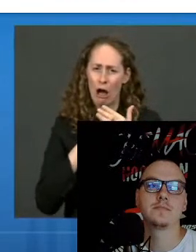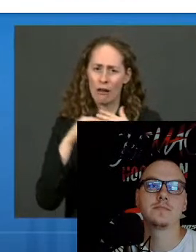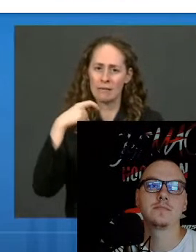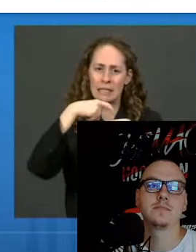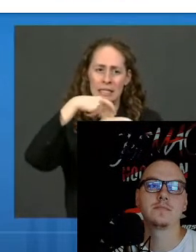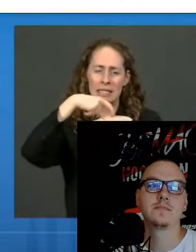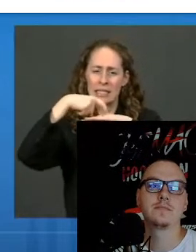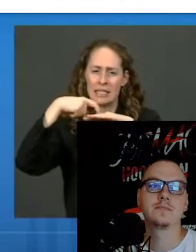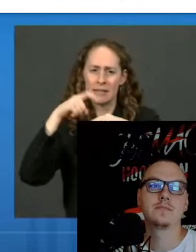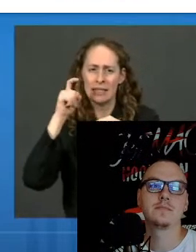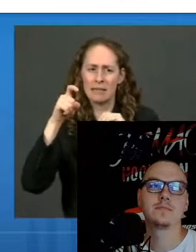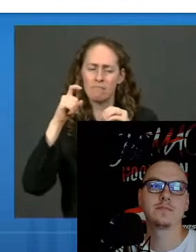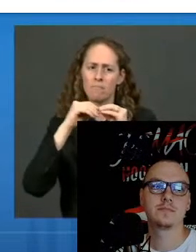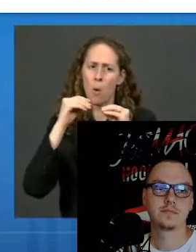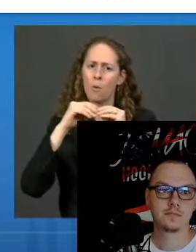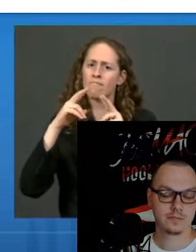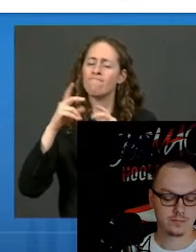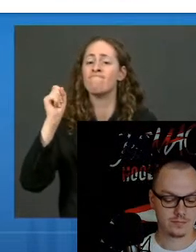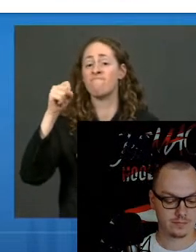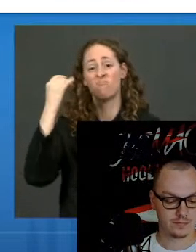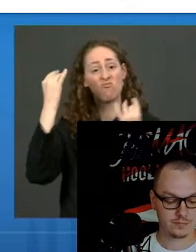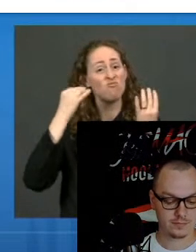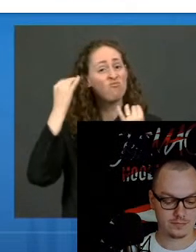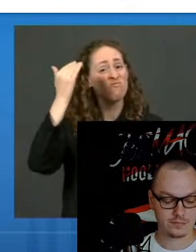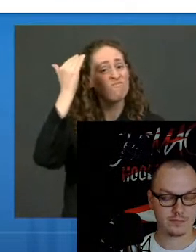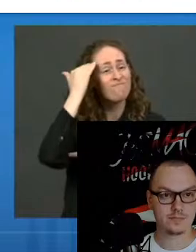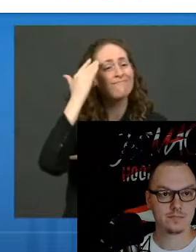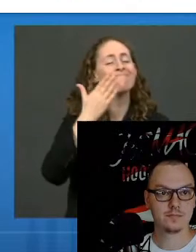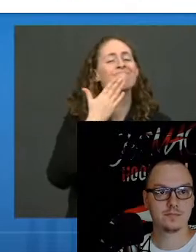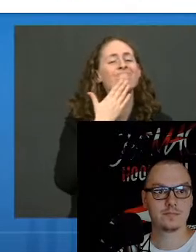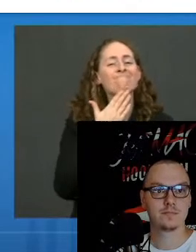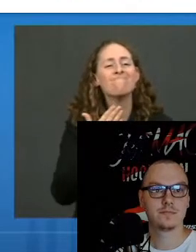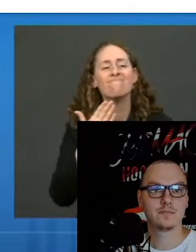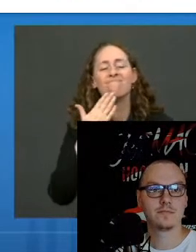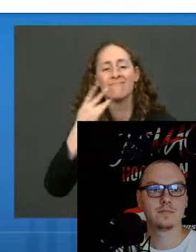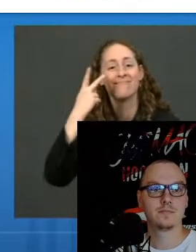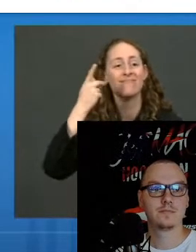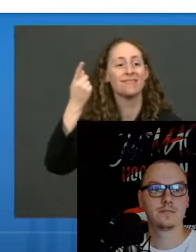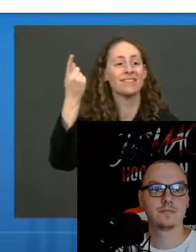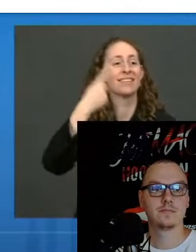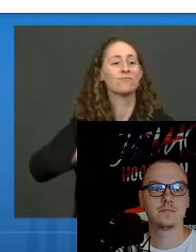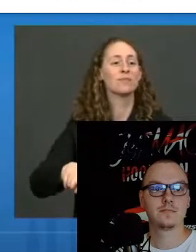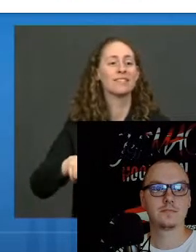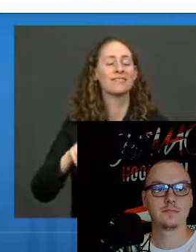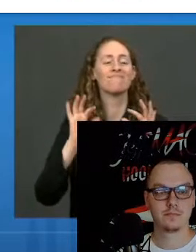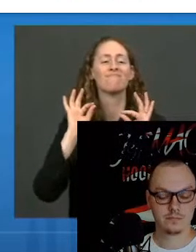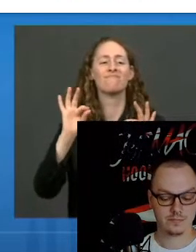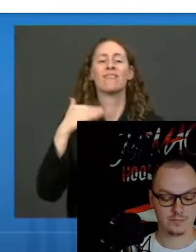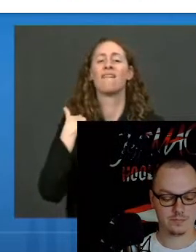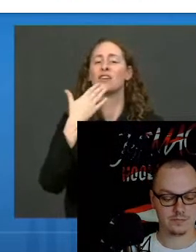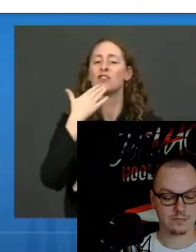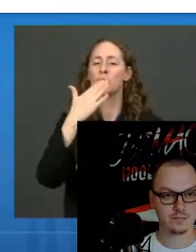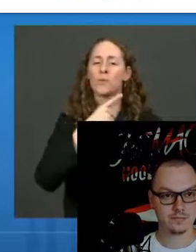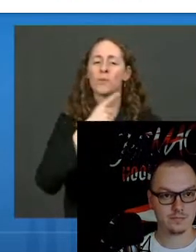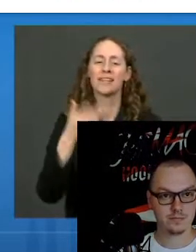Good. Well, thank you, everybody. We look forward to seeing you at next week's briefing. Thank you, and have a good weekend.